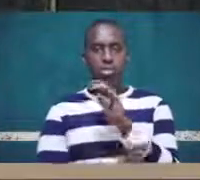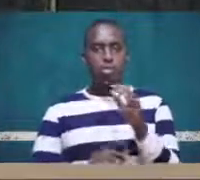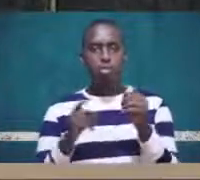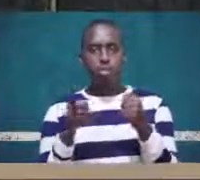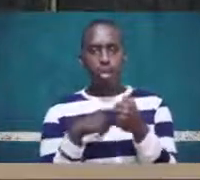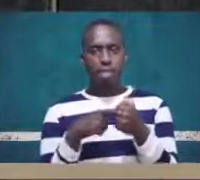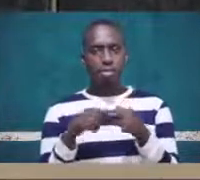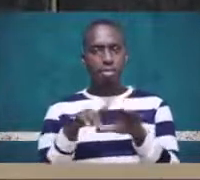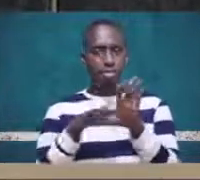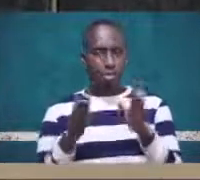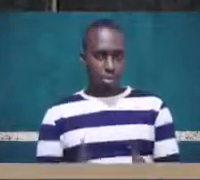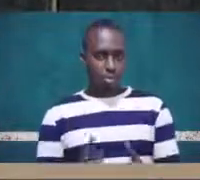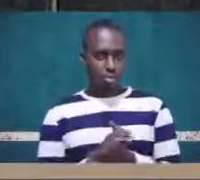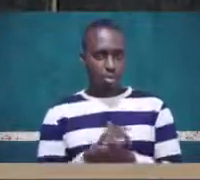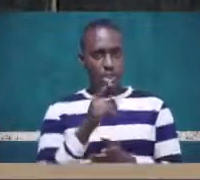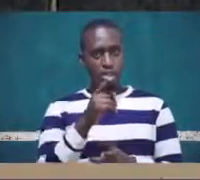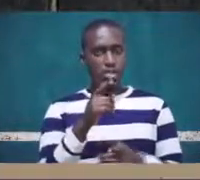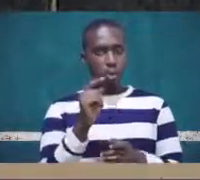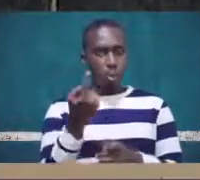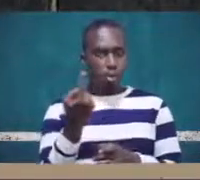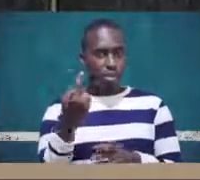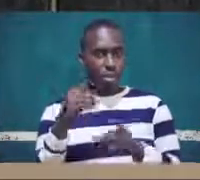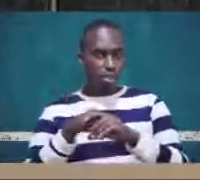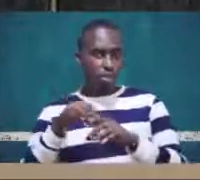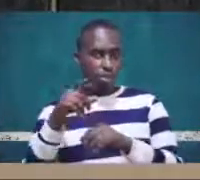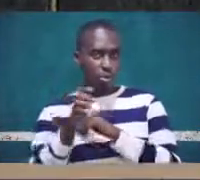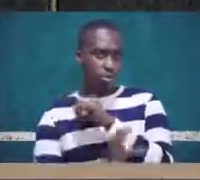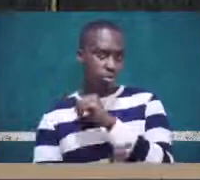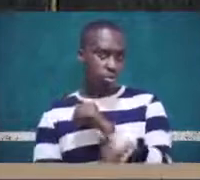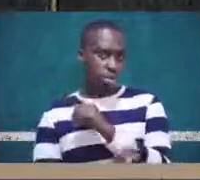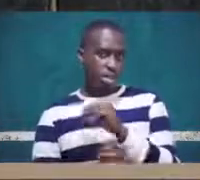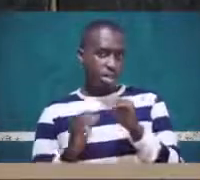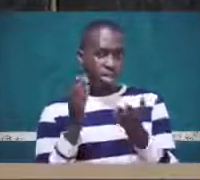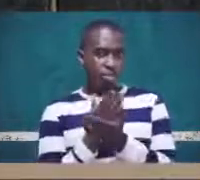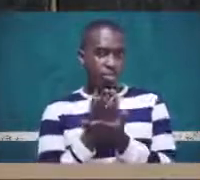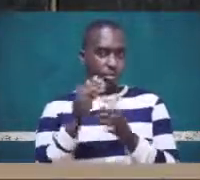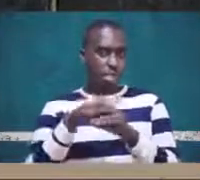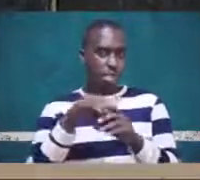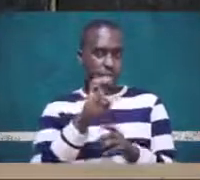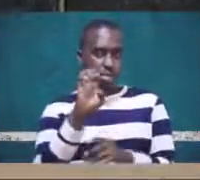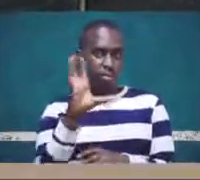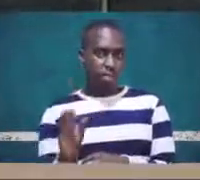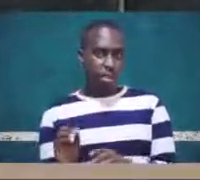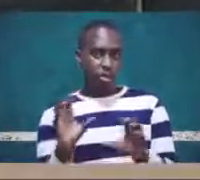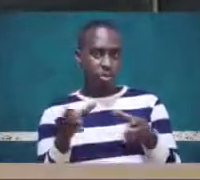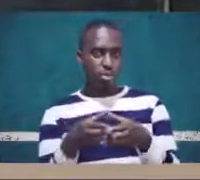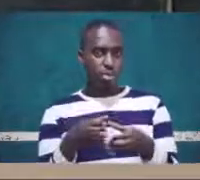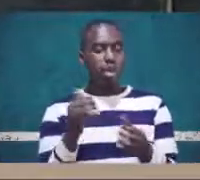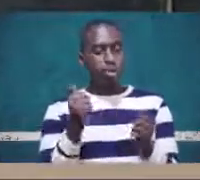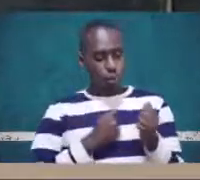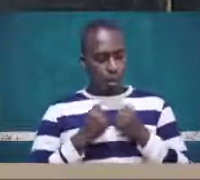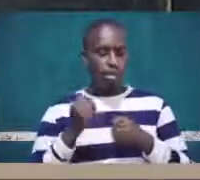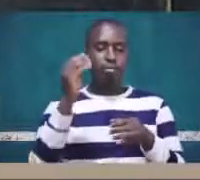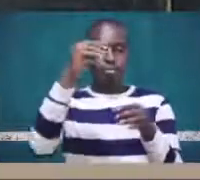member states. Now, one of those countries that are part of East African Community, Rwanda is among.